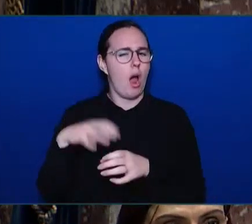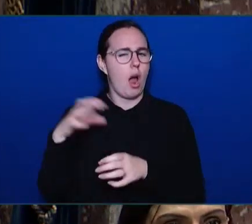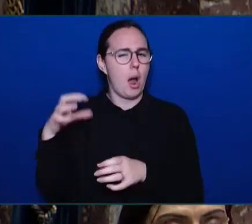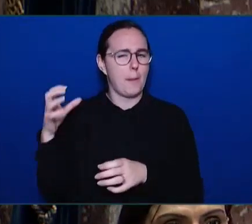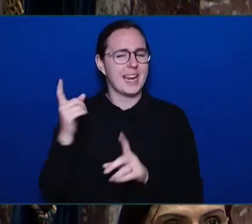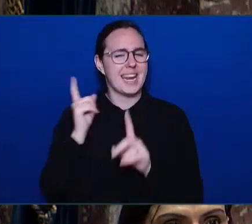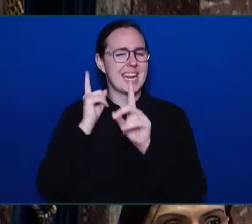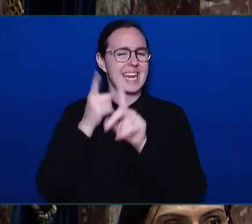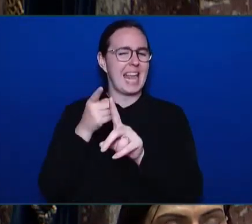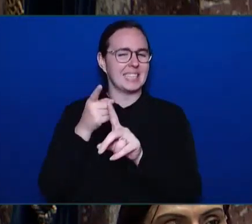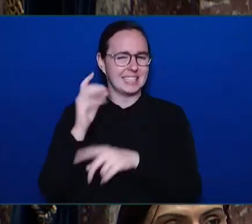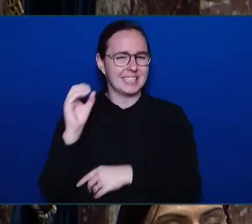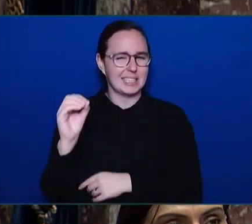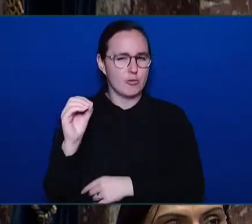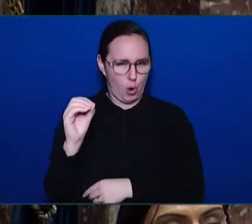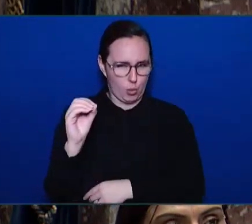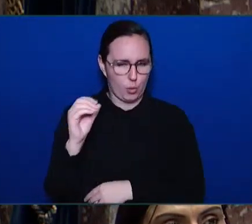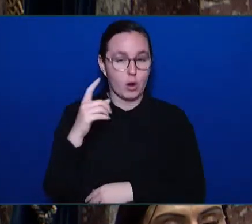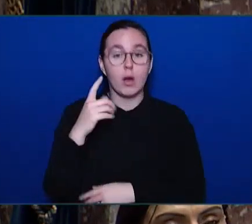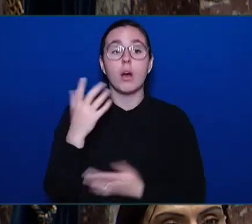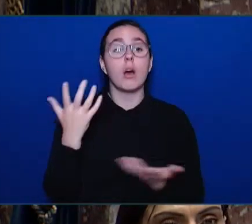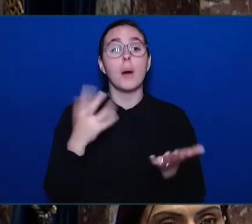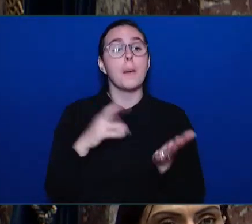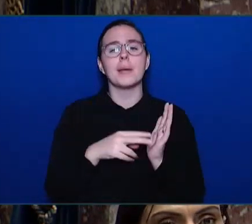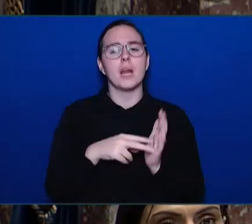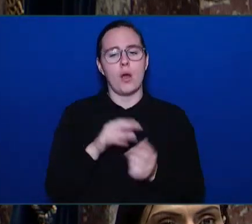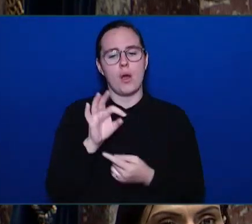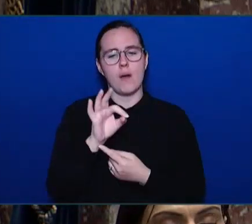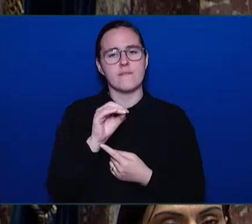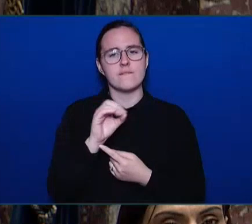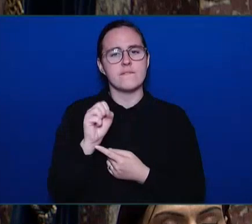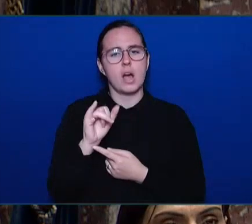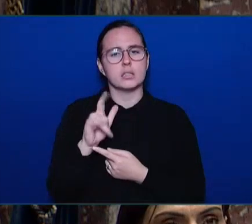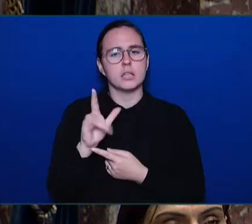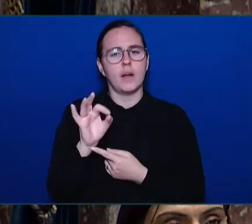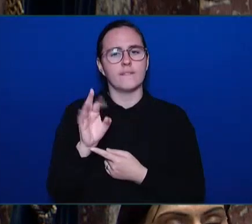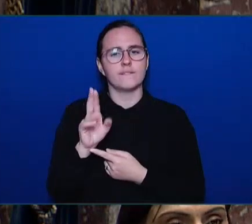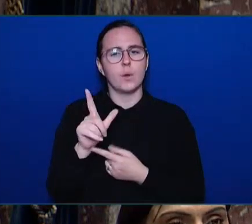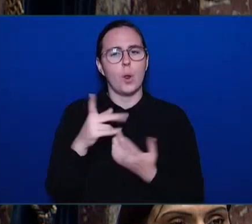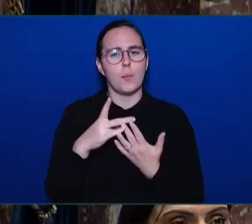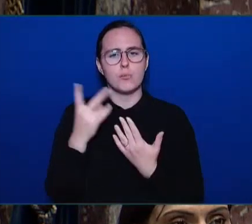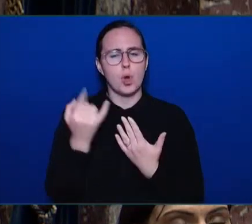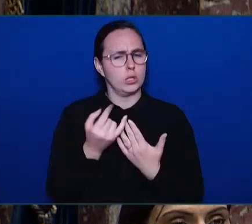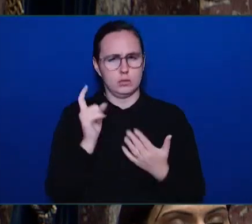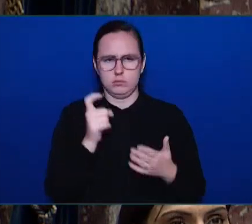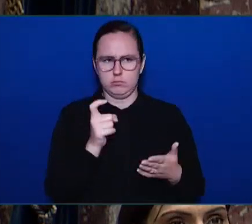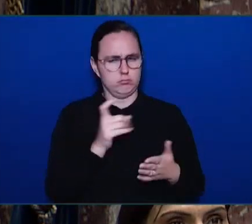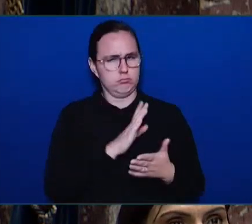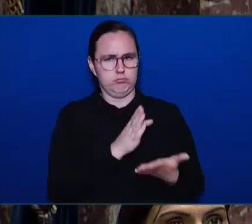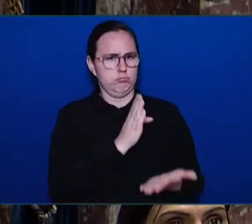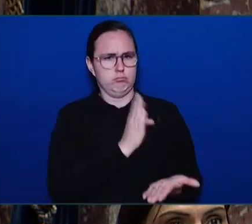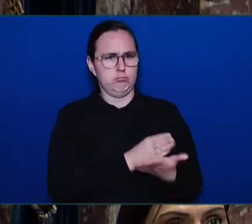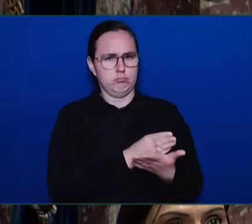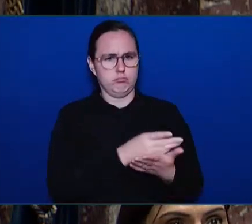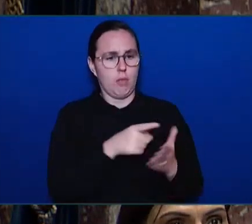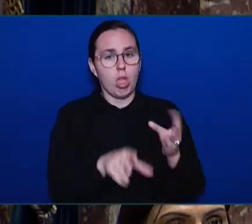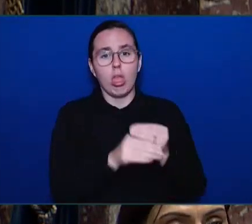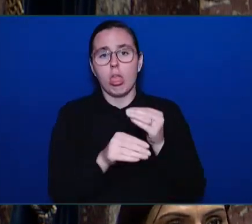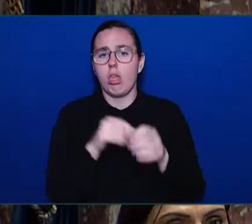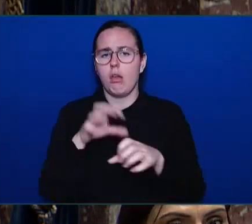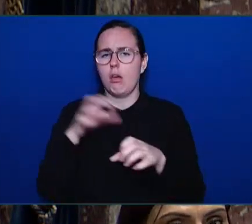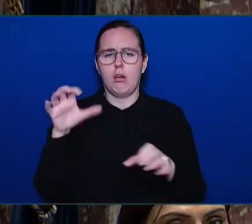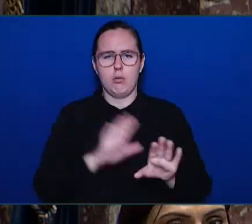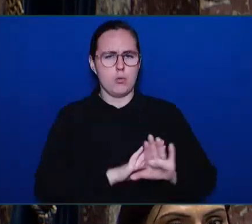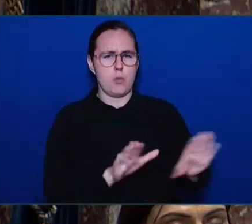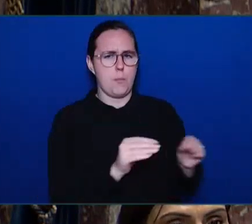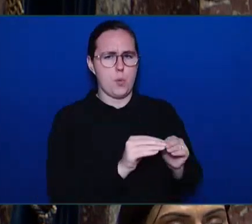is entirely incompatible with continued investment in fossil fuel," end quote. My question, Honourable Speaker, is to the Premier. Can he please